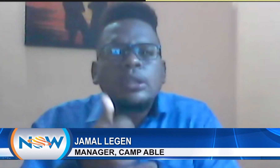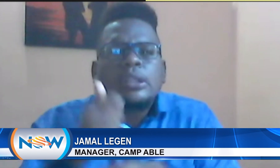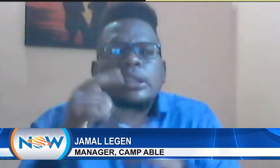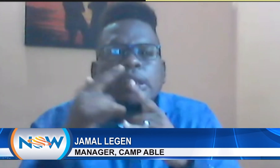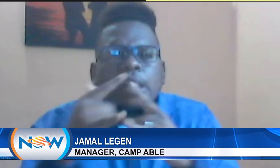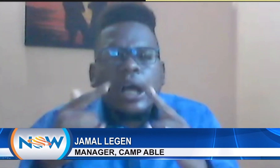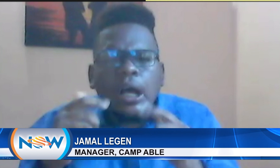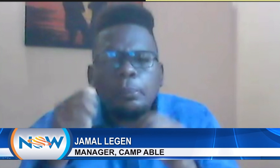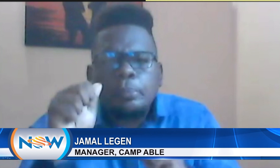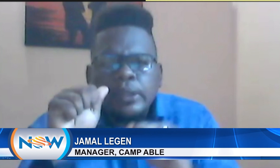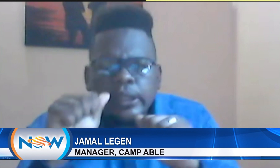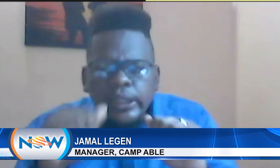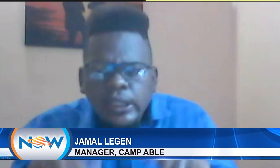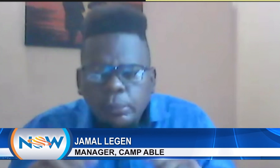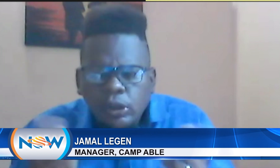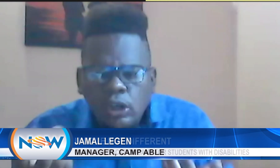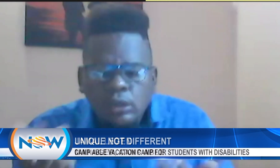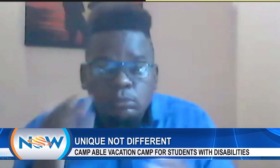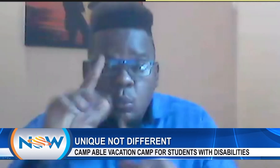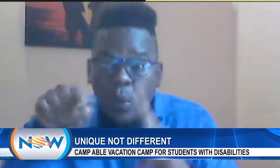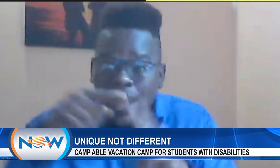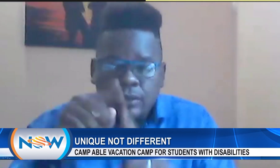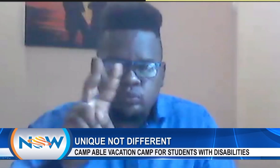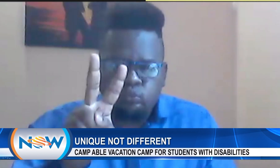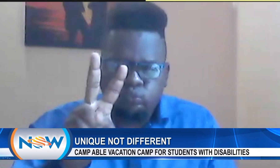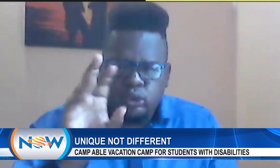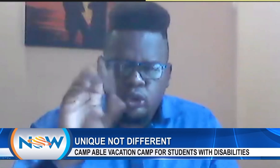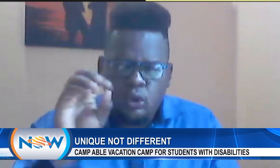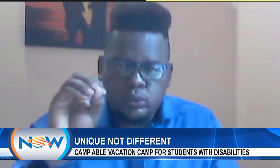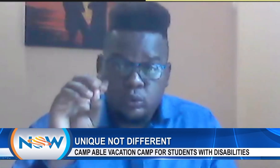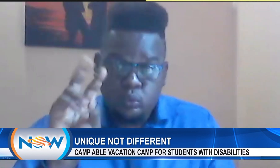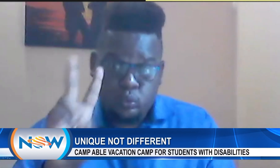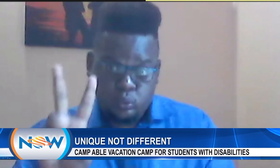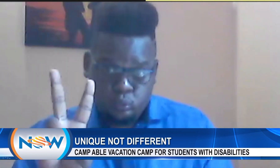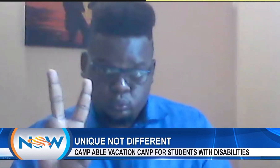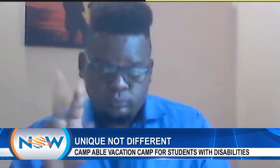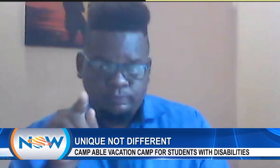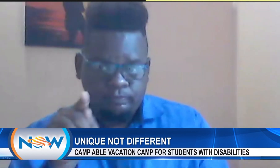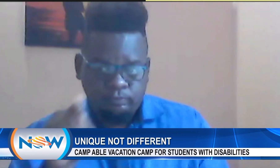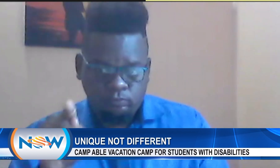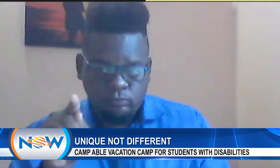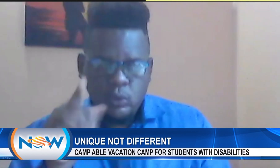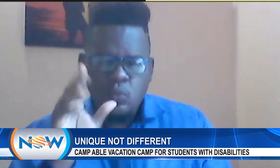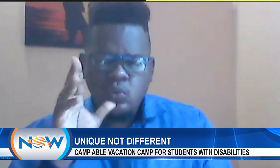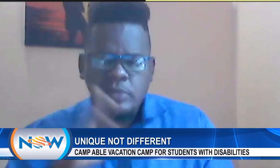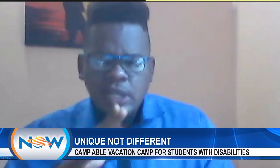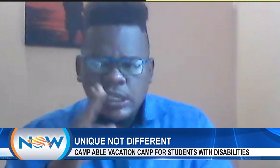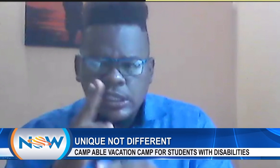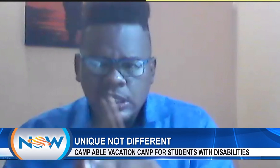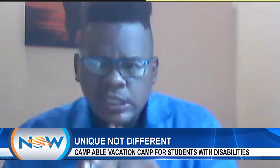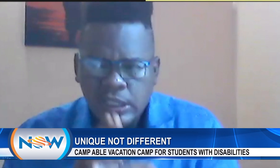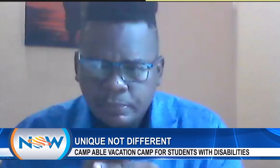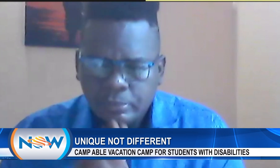And in her training, she established Camp Able. This was in